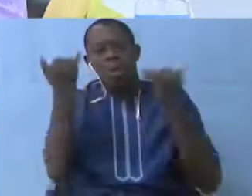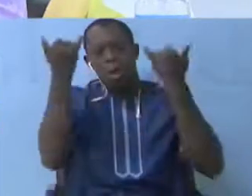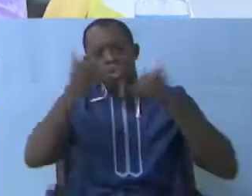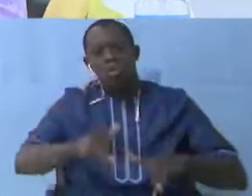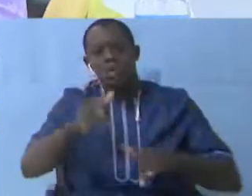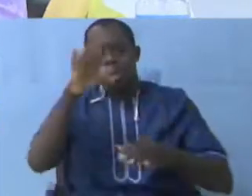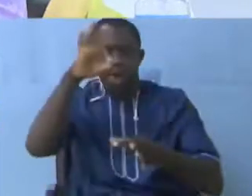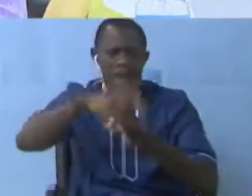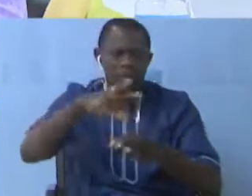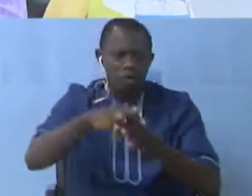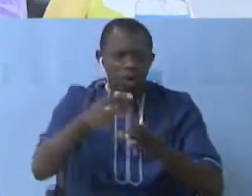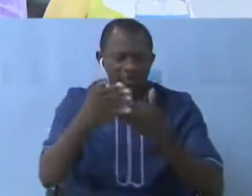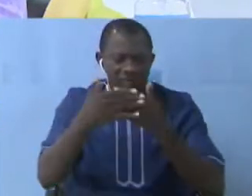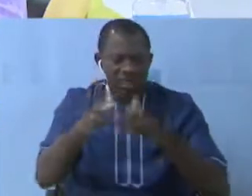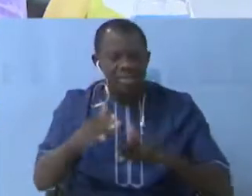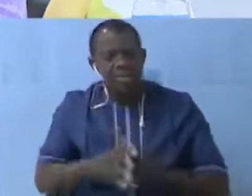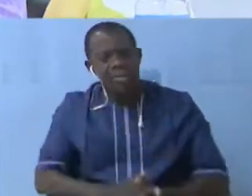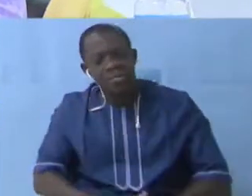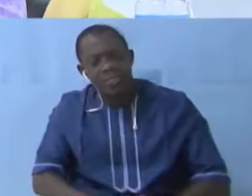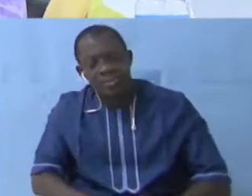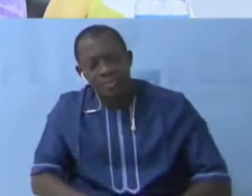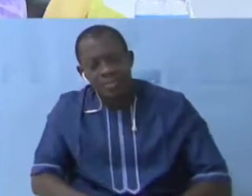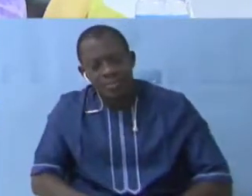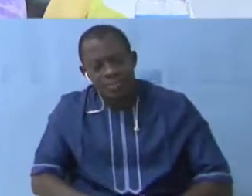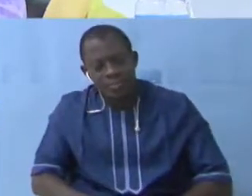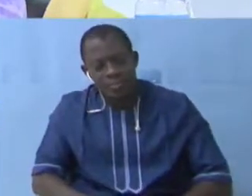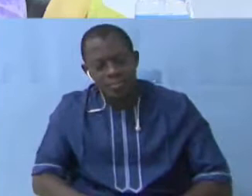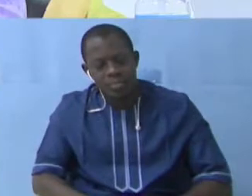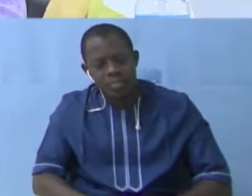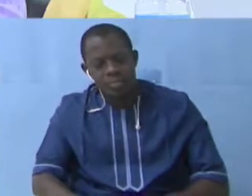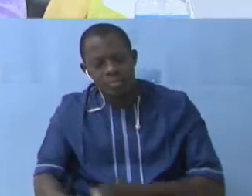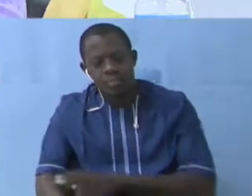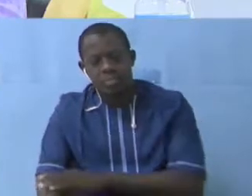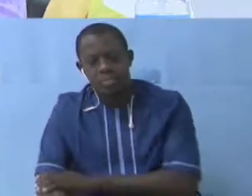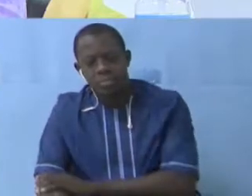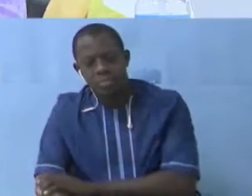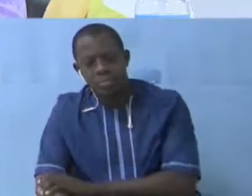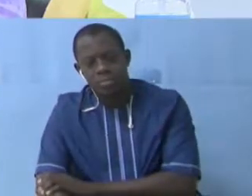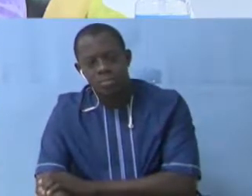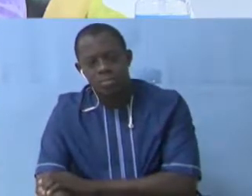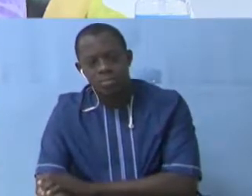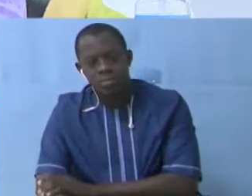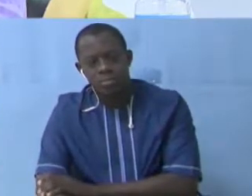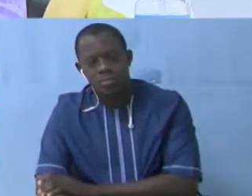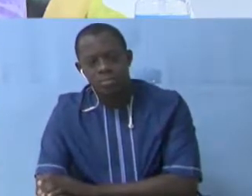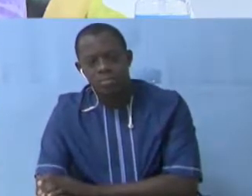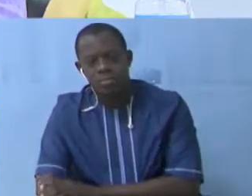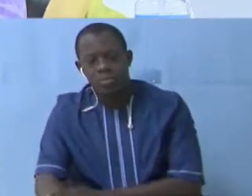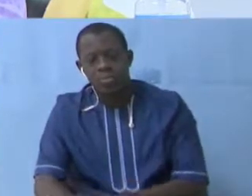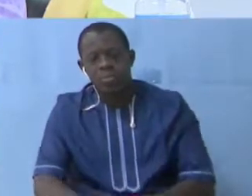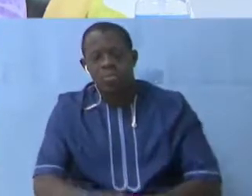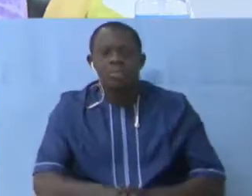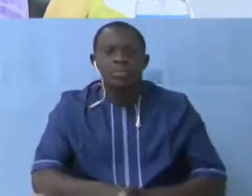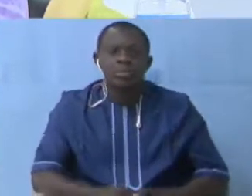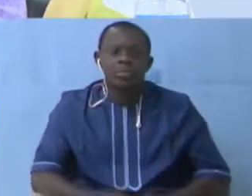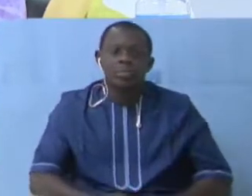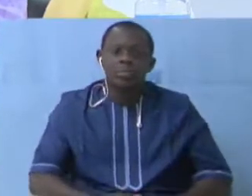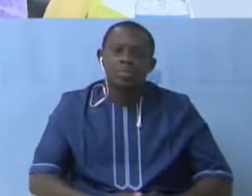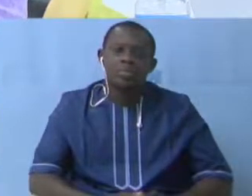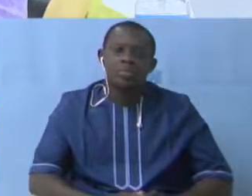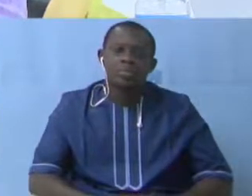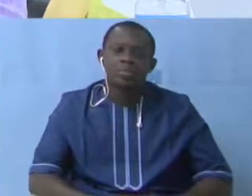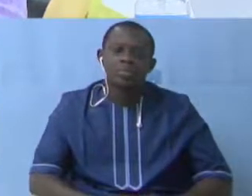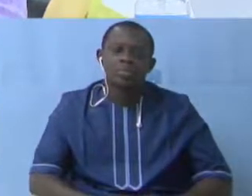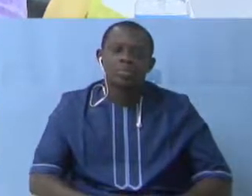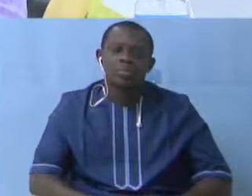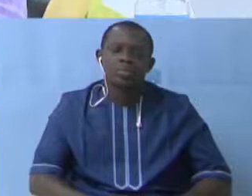ci ay at yu bari mu ngi not nag ay nitam daanu nag ci wote di jéem a seet weneen yoon. It was